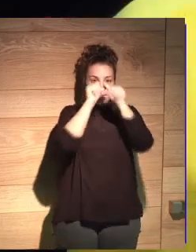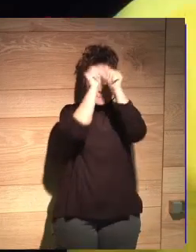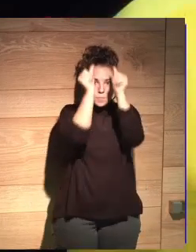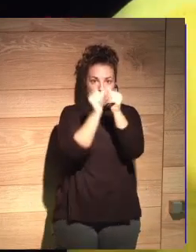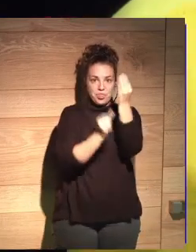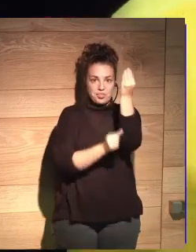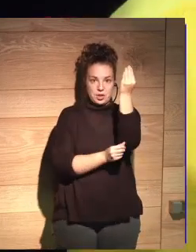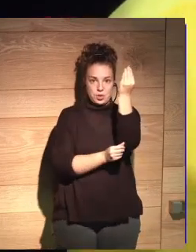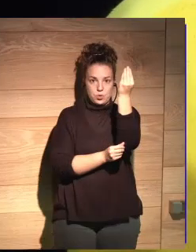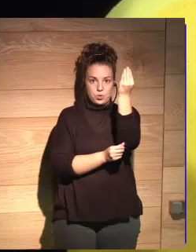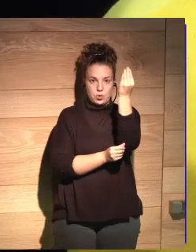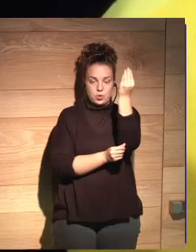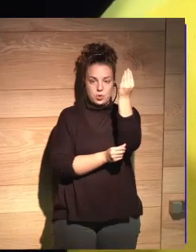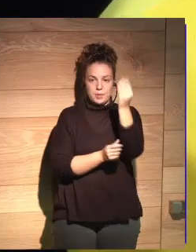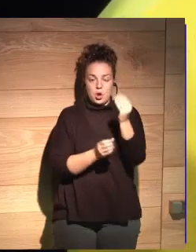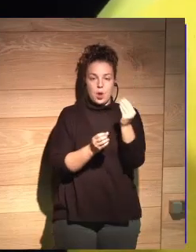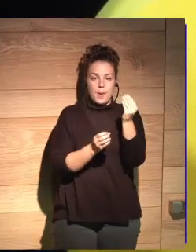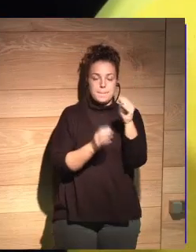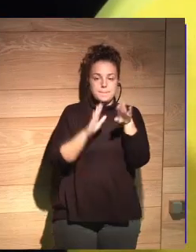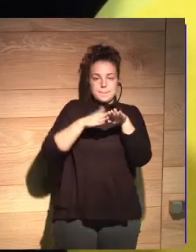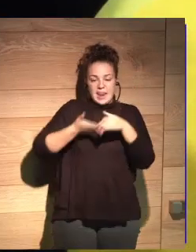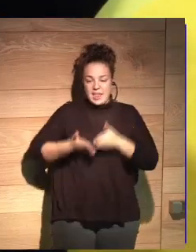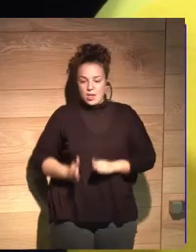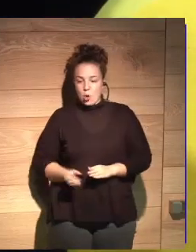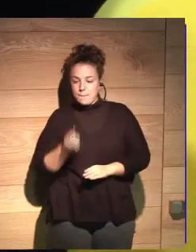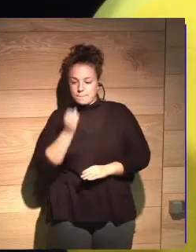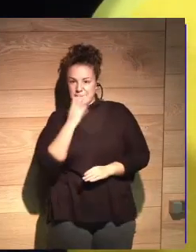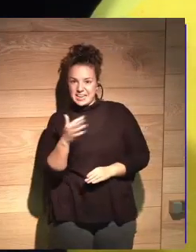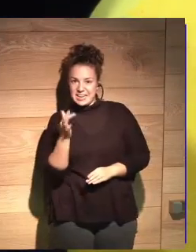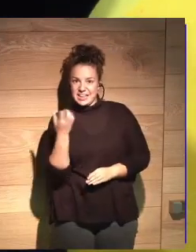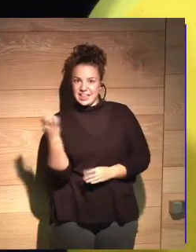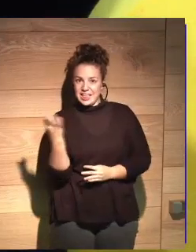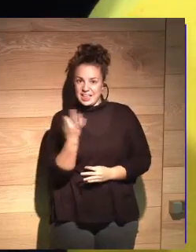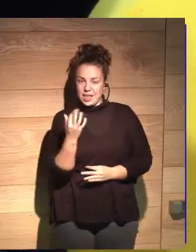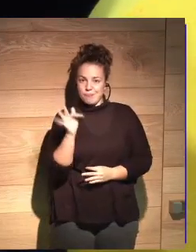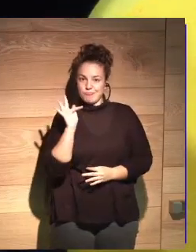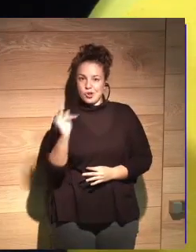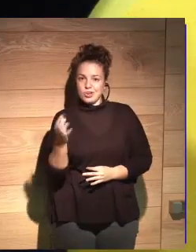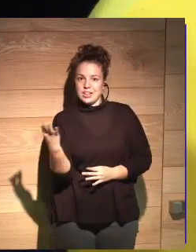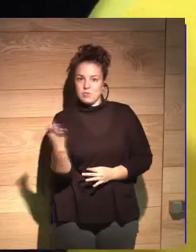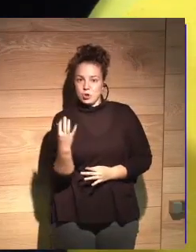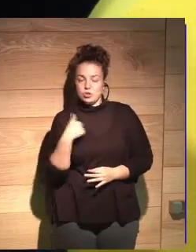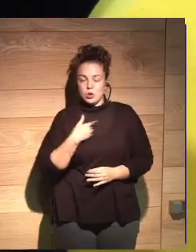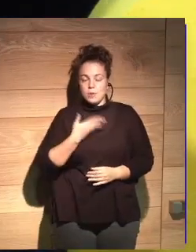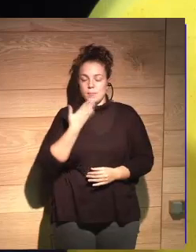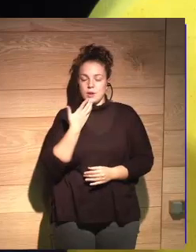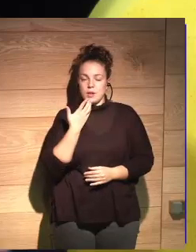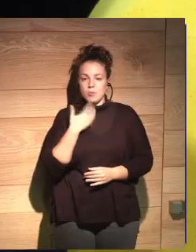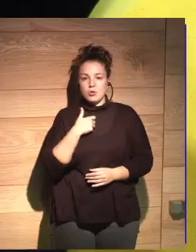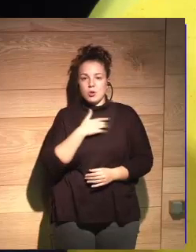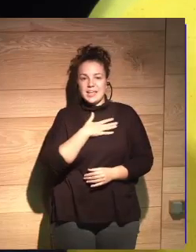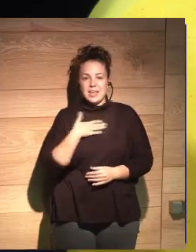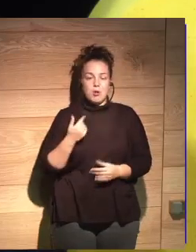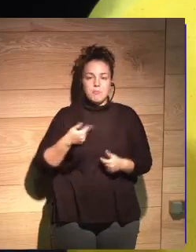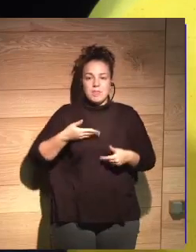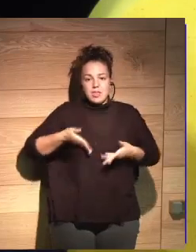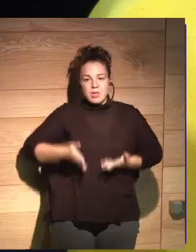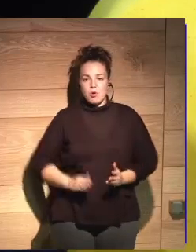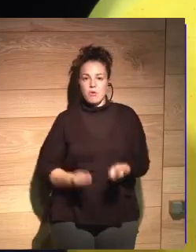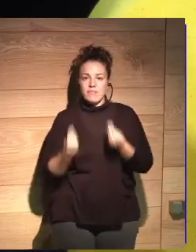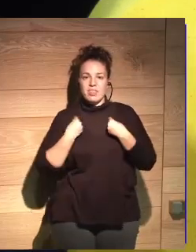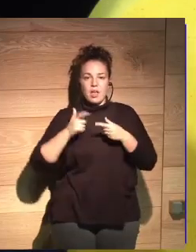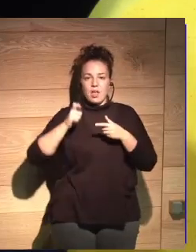I were to have a kid, I want that kid to be having a long, healthy, happy life and be able to do in his or her life project.